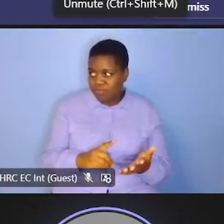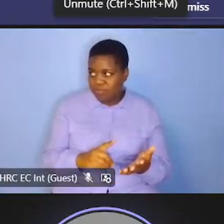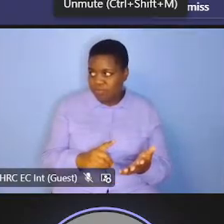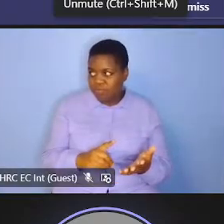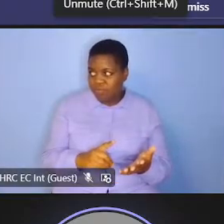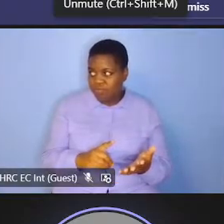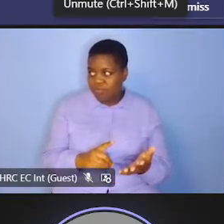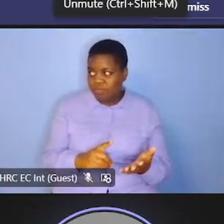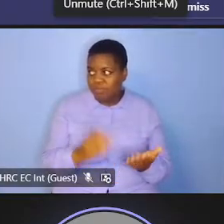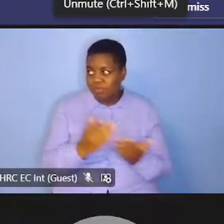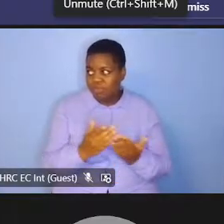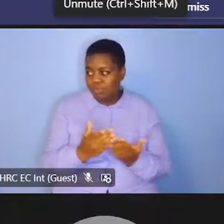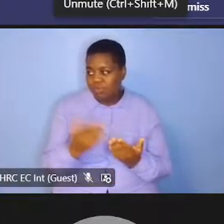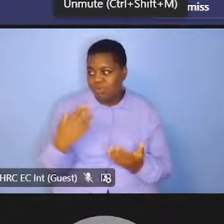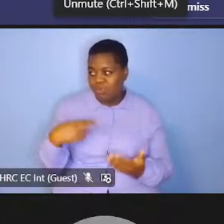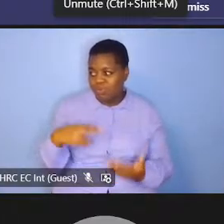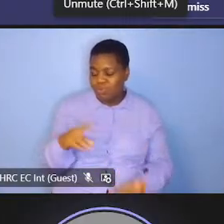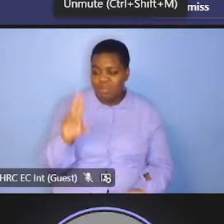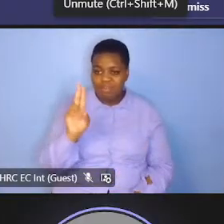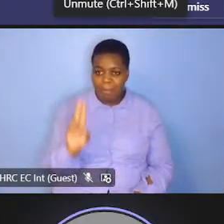school uniform